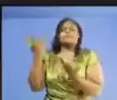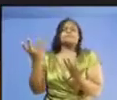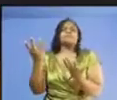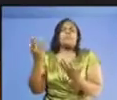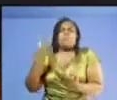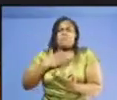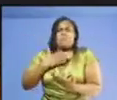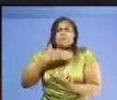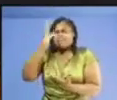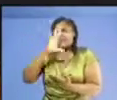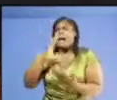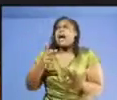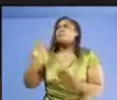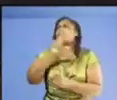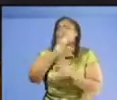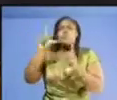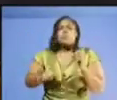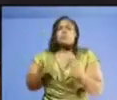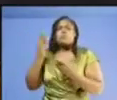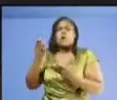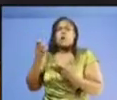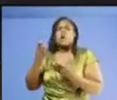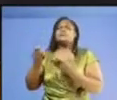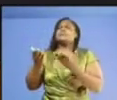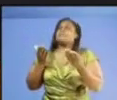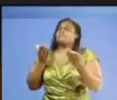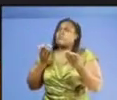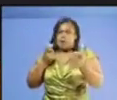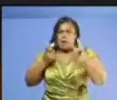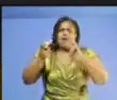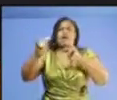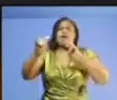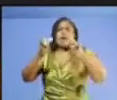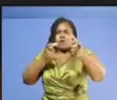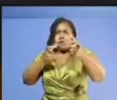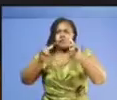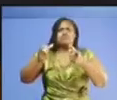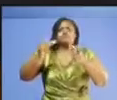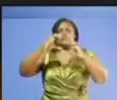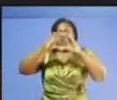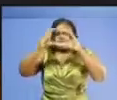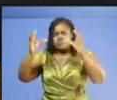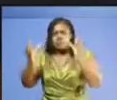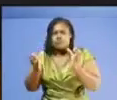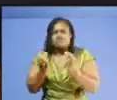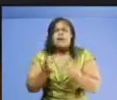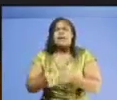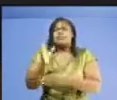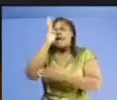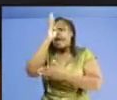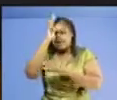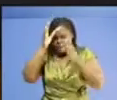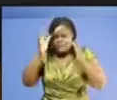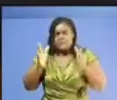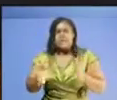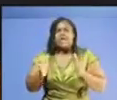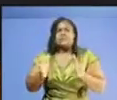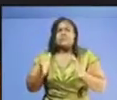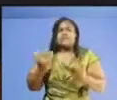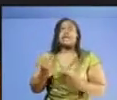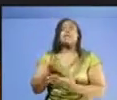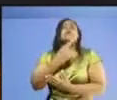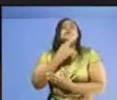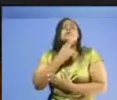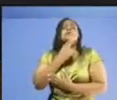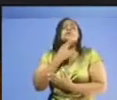my God, who is the Lord, is the sovereign creator who made everything. The Hebrews said he formed